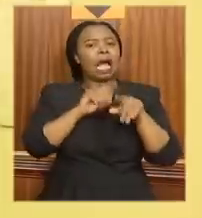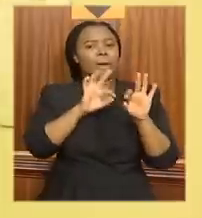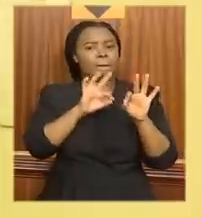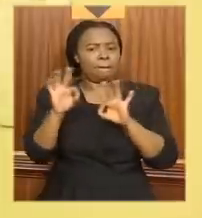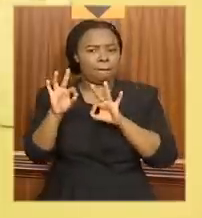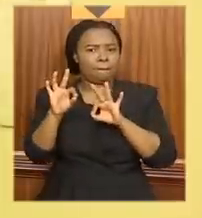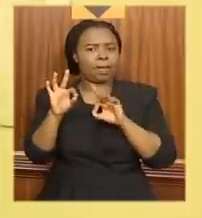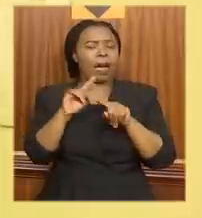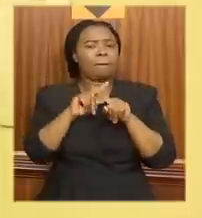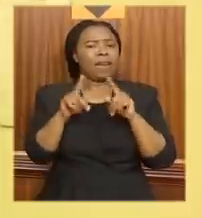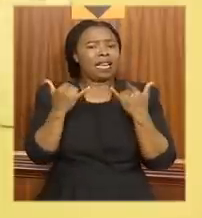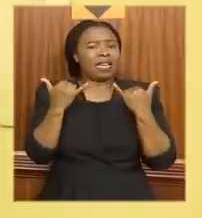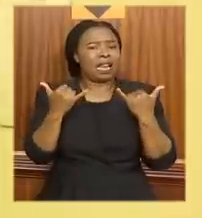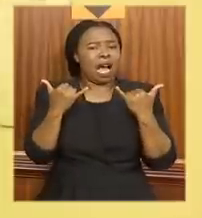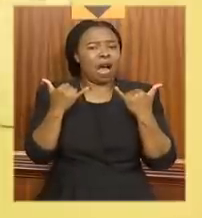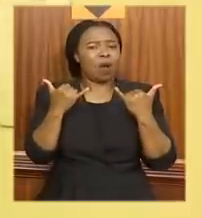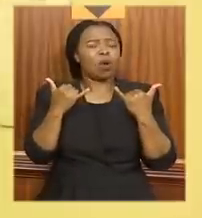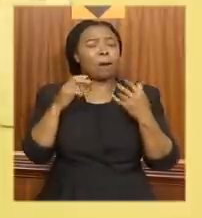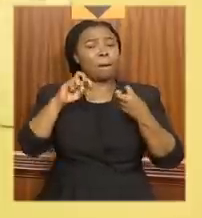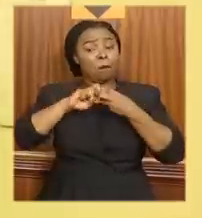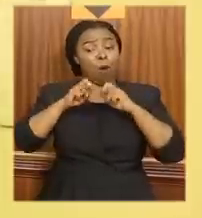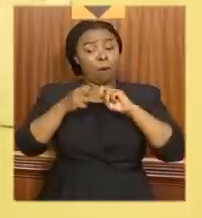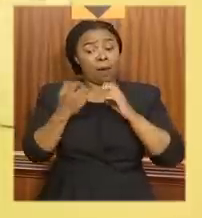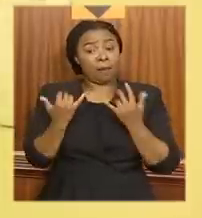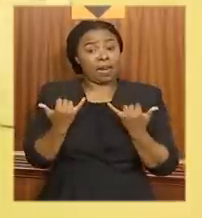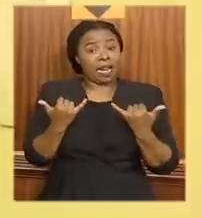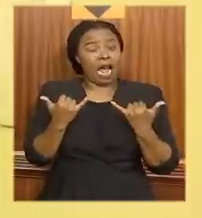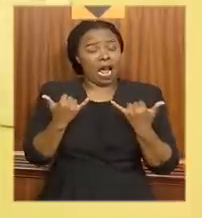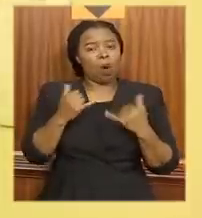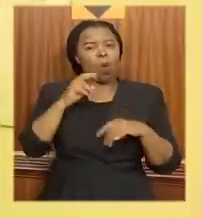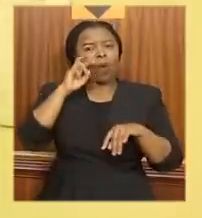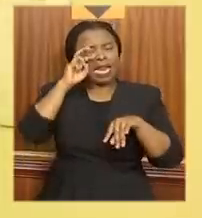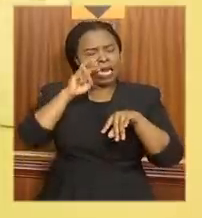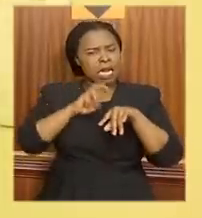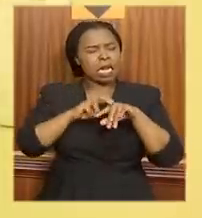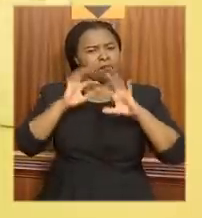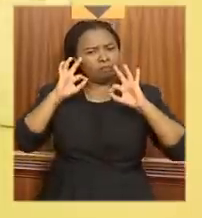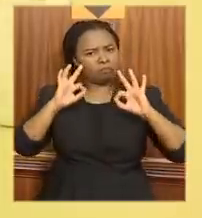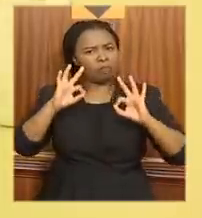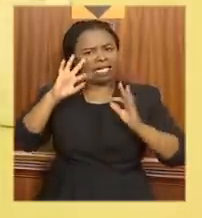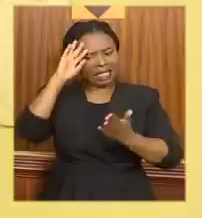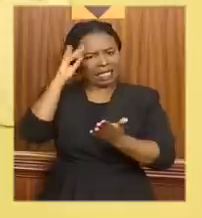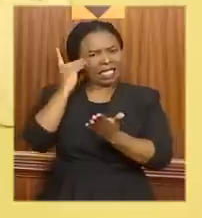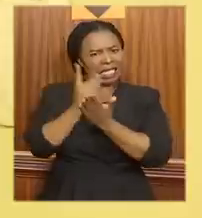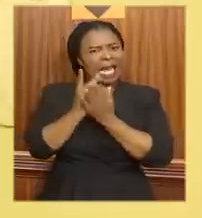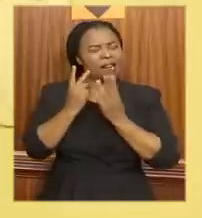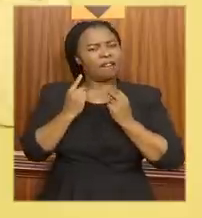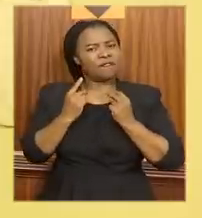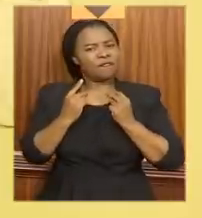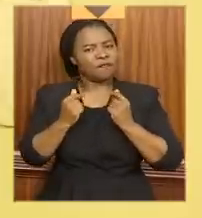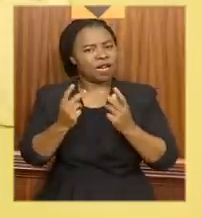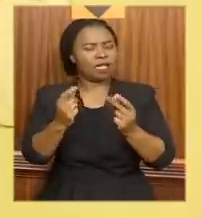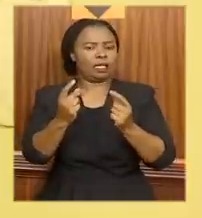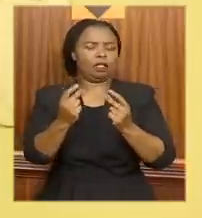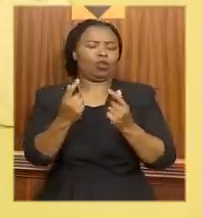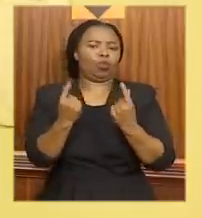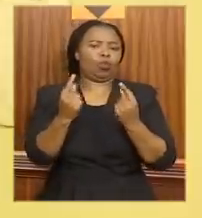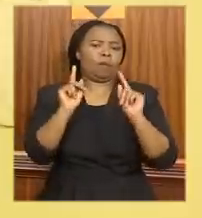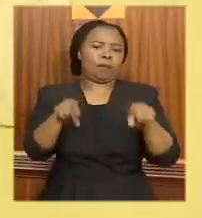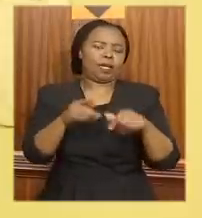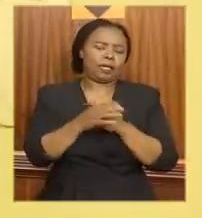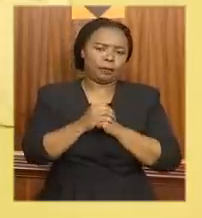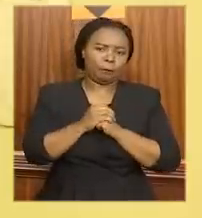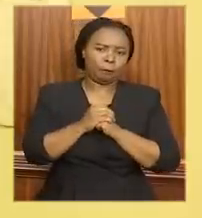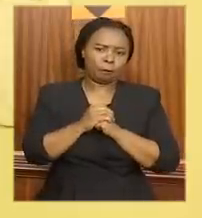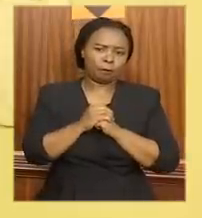the current crisis requires that we act decisively and more speedily. We will